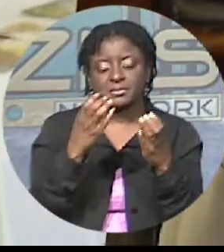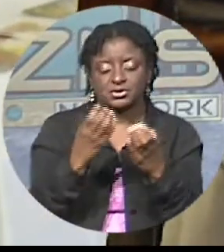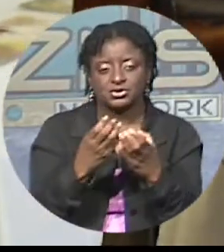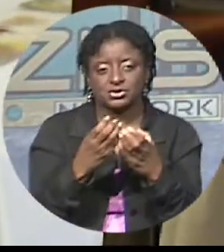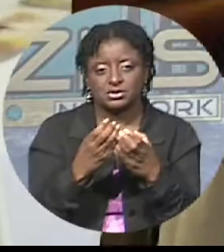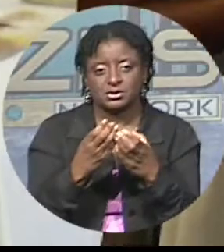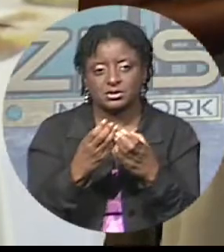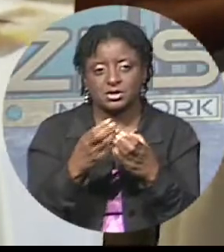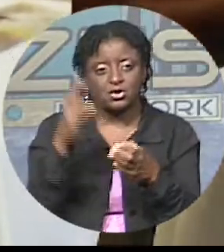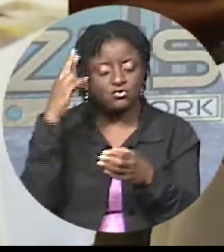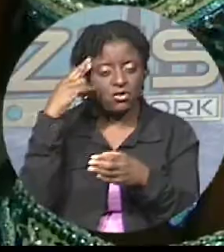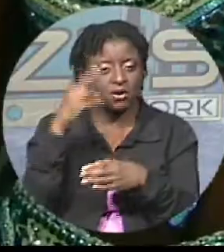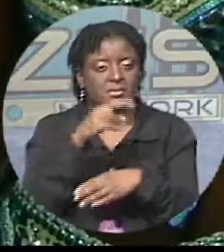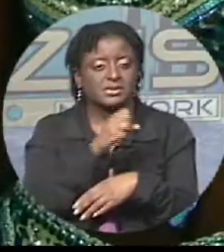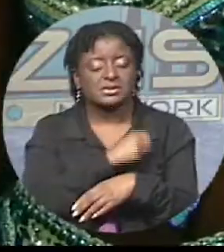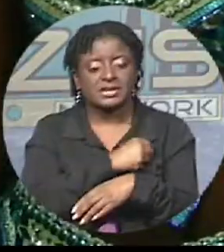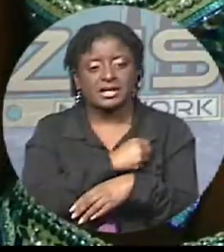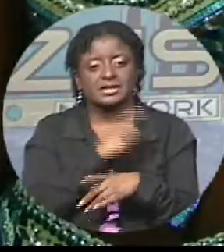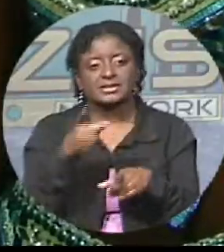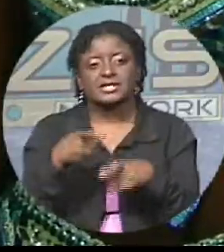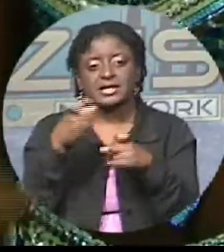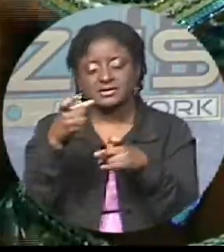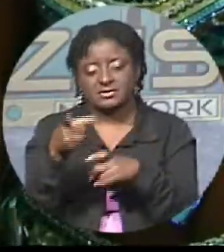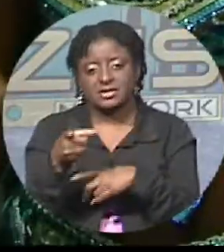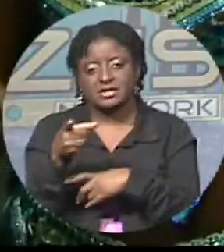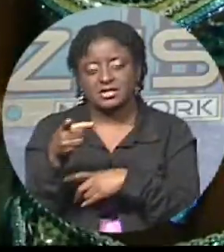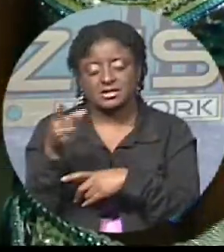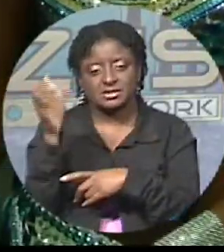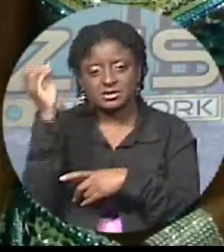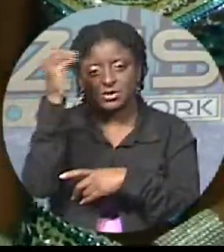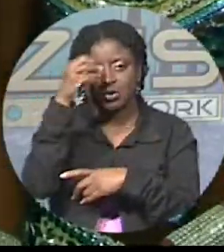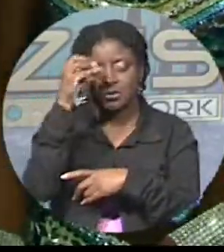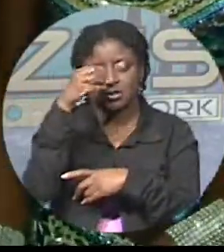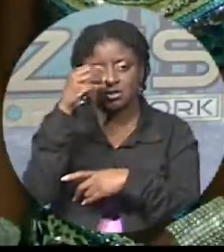the support the Carnival has been getting.